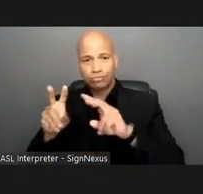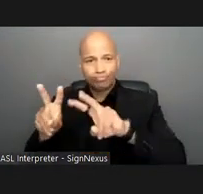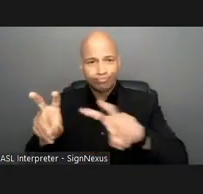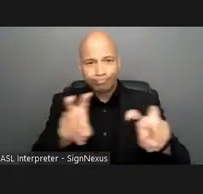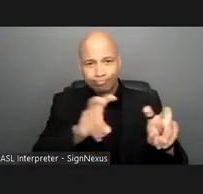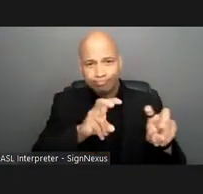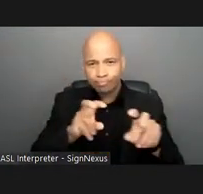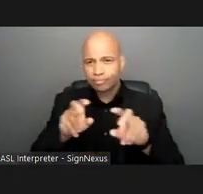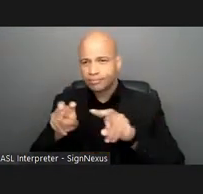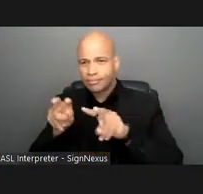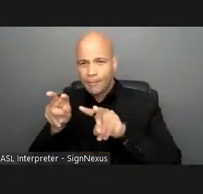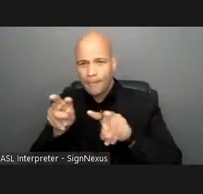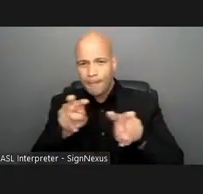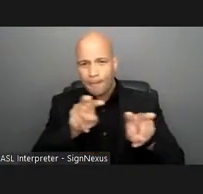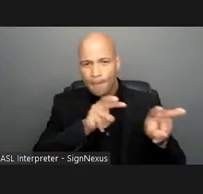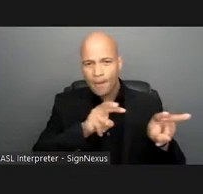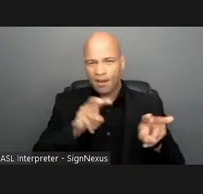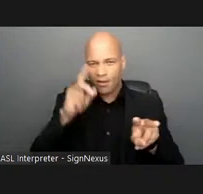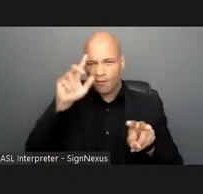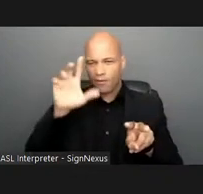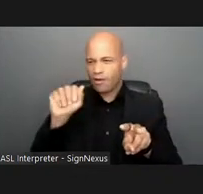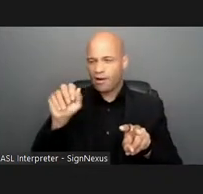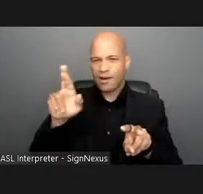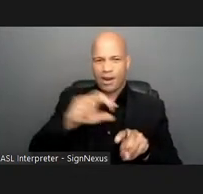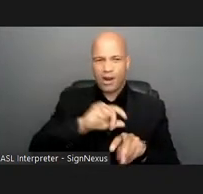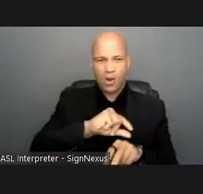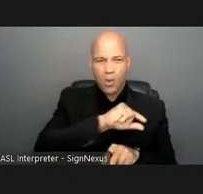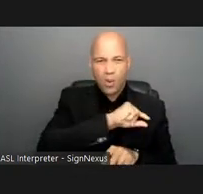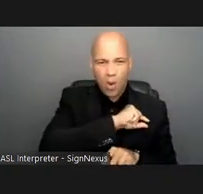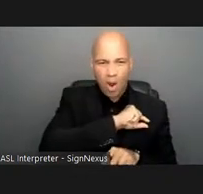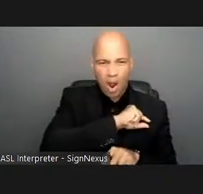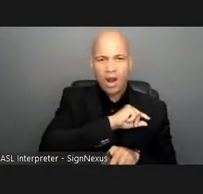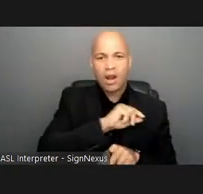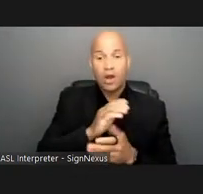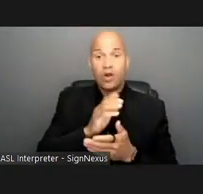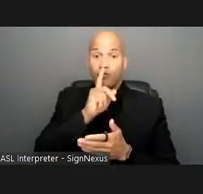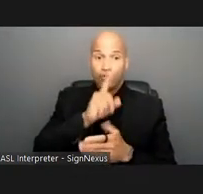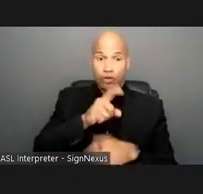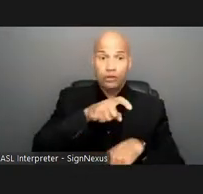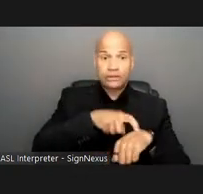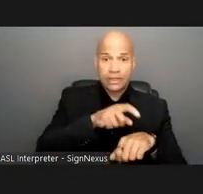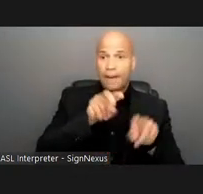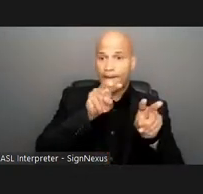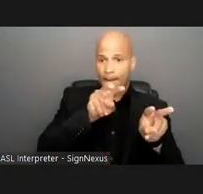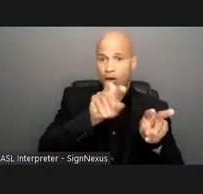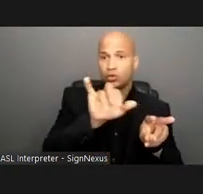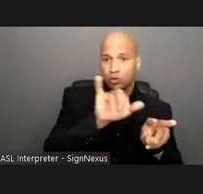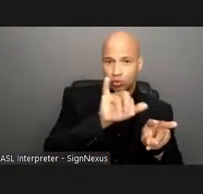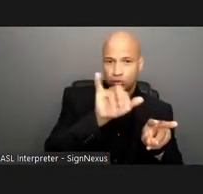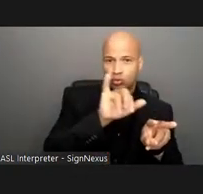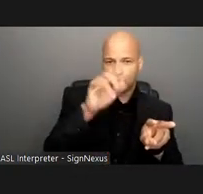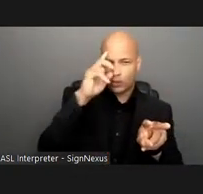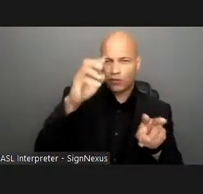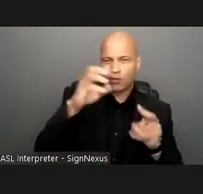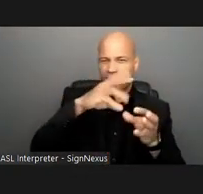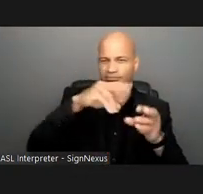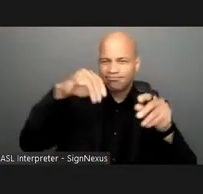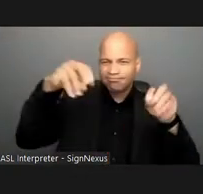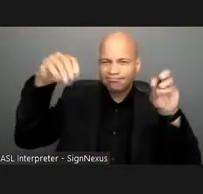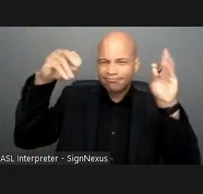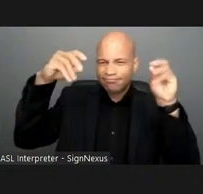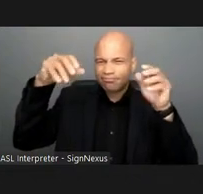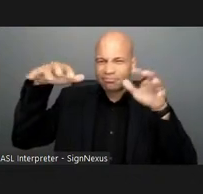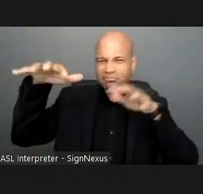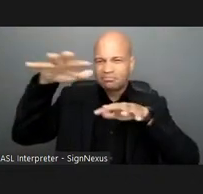of air quality monitors this will be supplemented by a small number of real-time monitors for particulate matter also